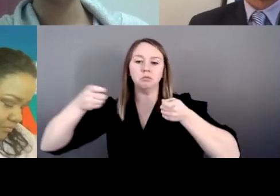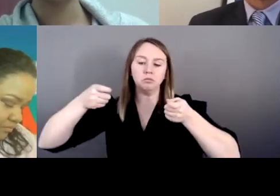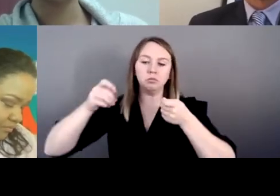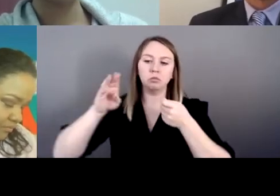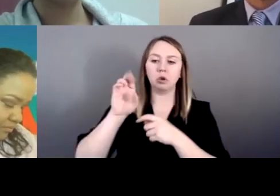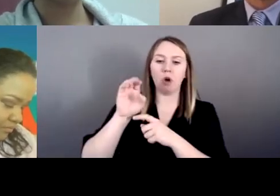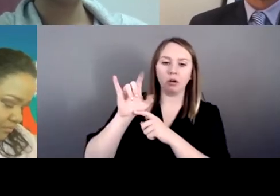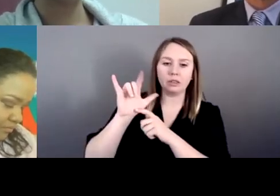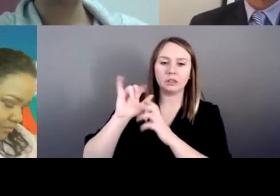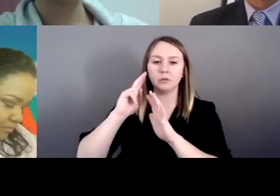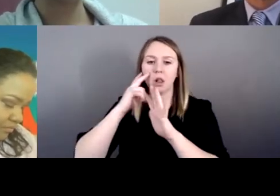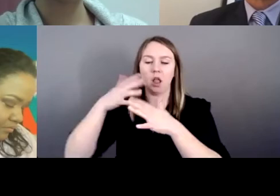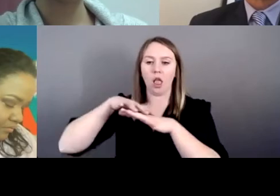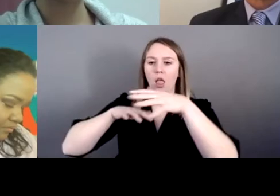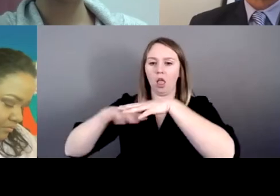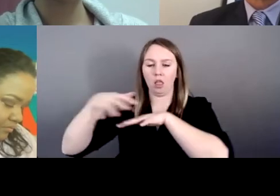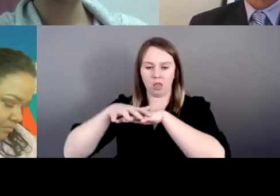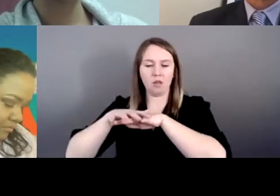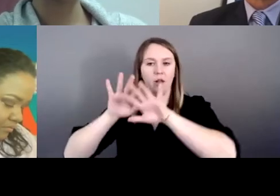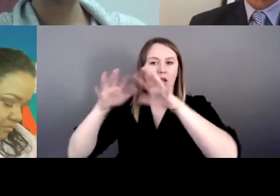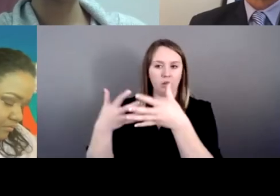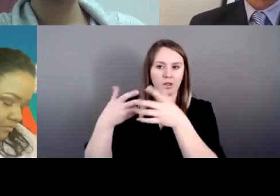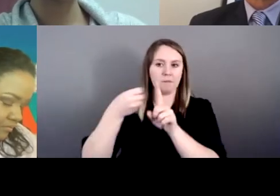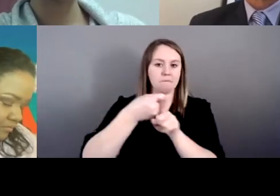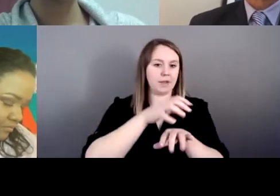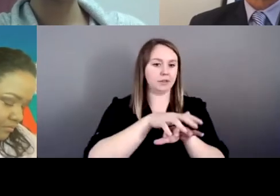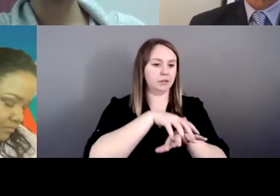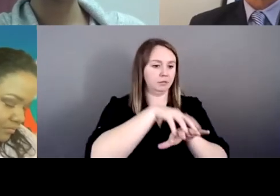things that is a